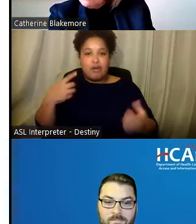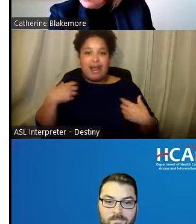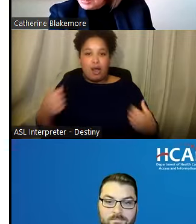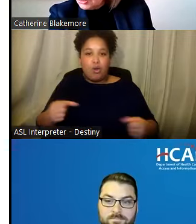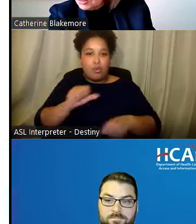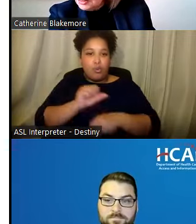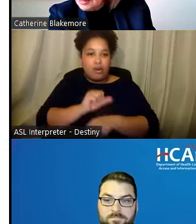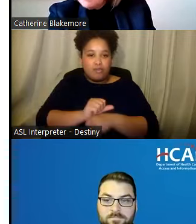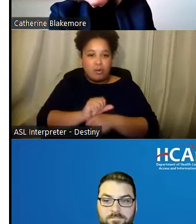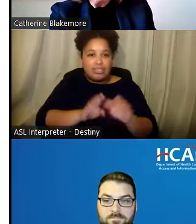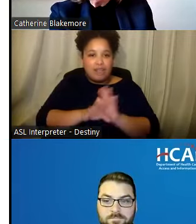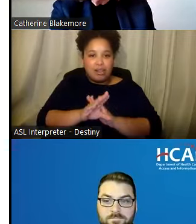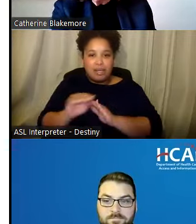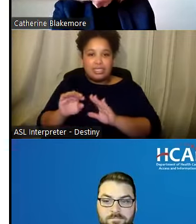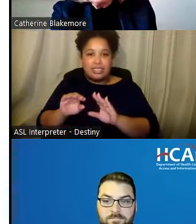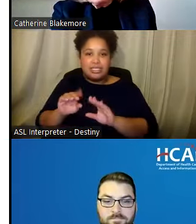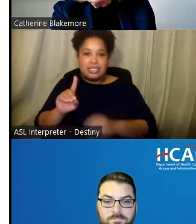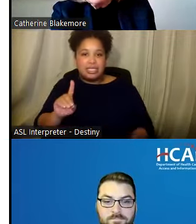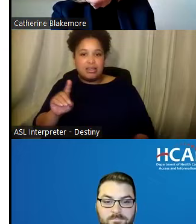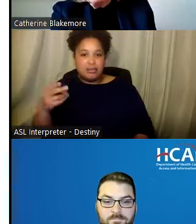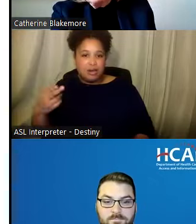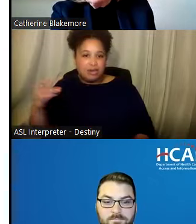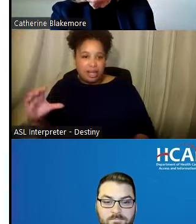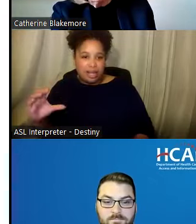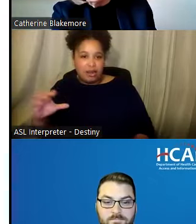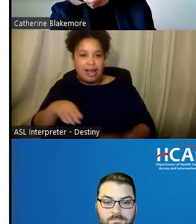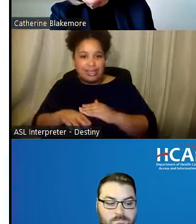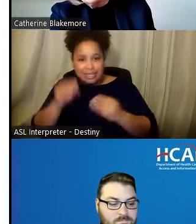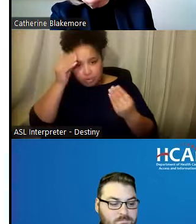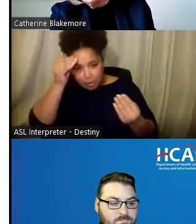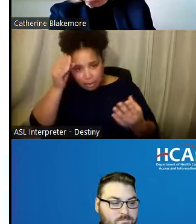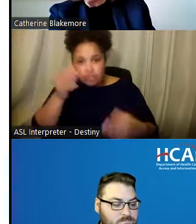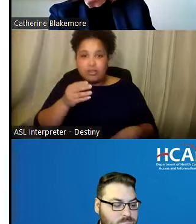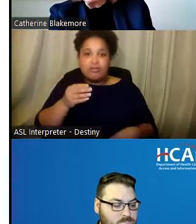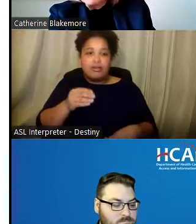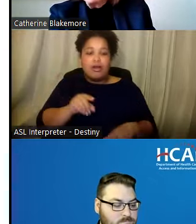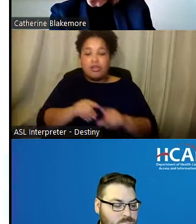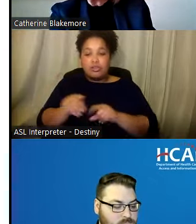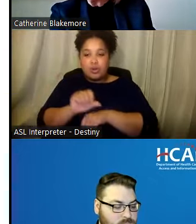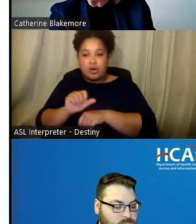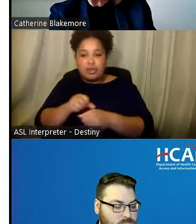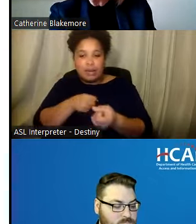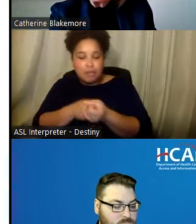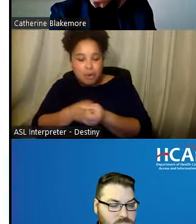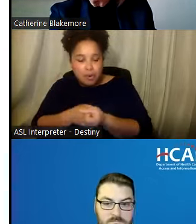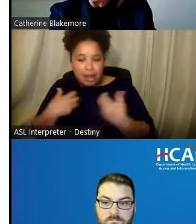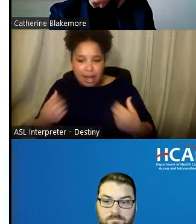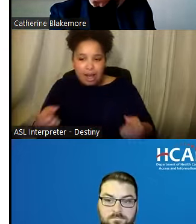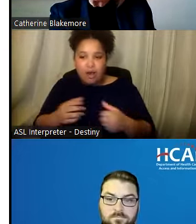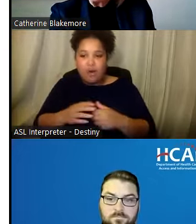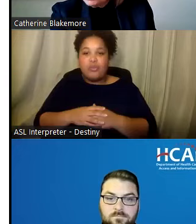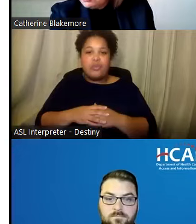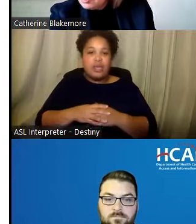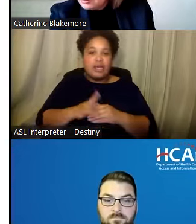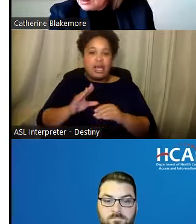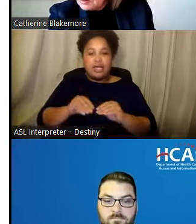and Information. And he previously has worked in other capacities, working on promoting health and getting that information